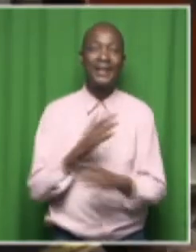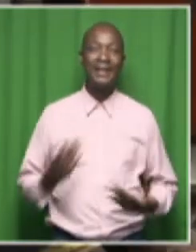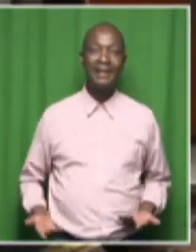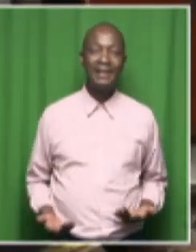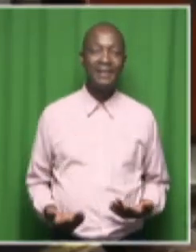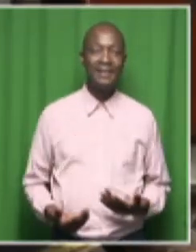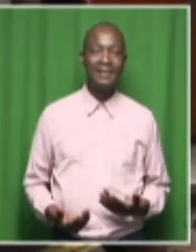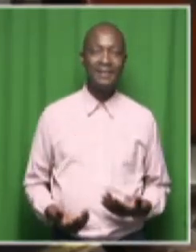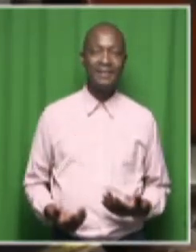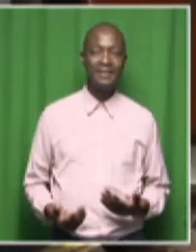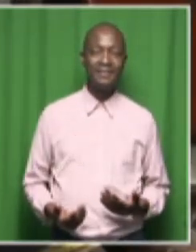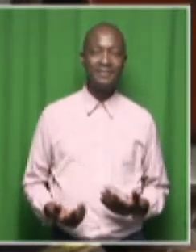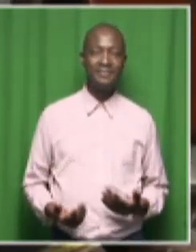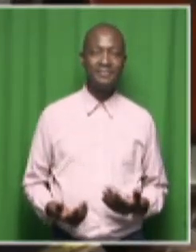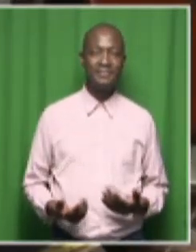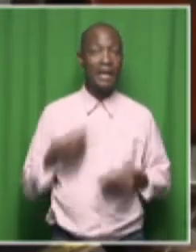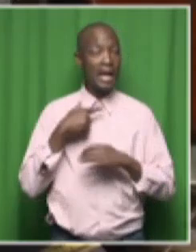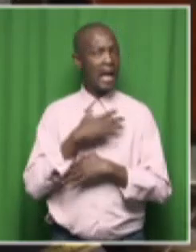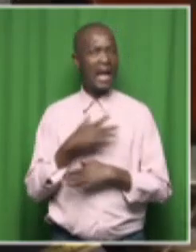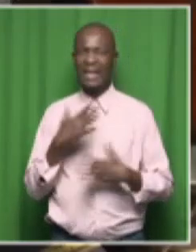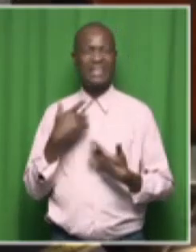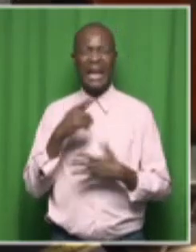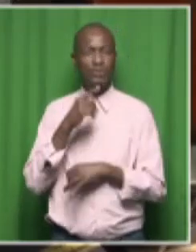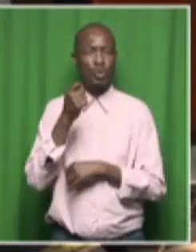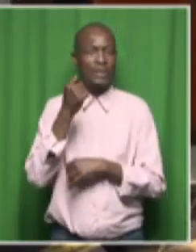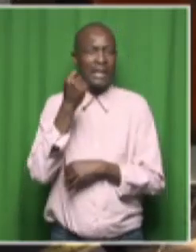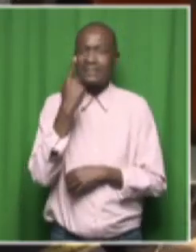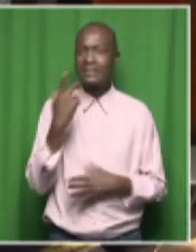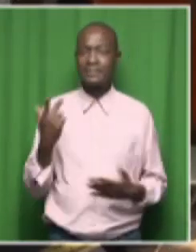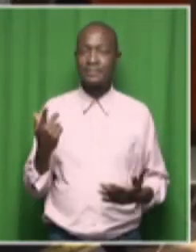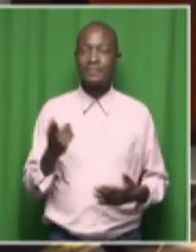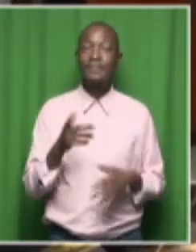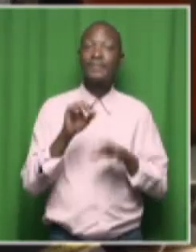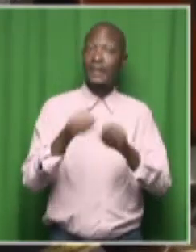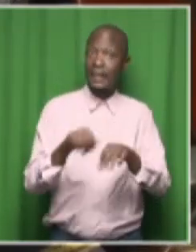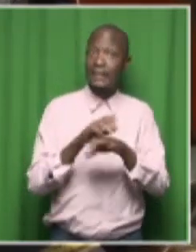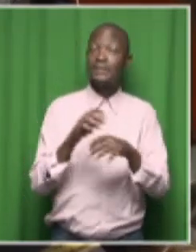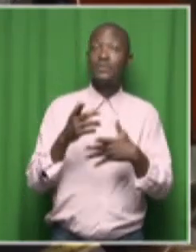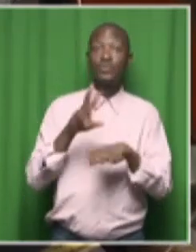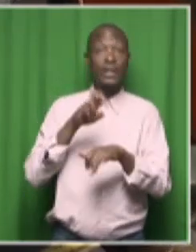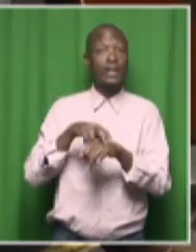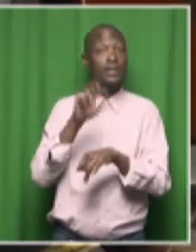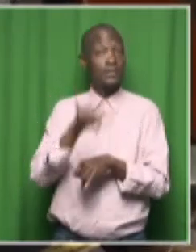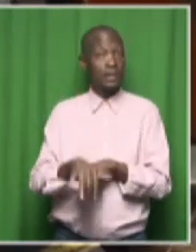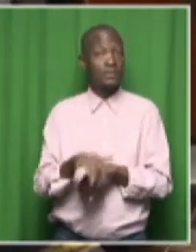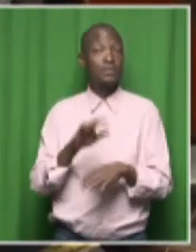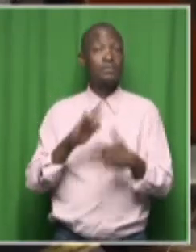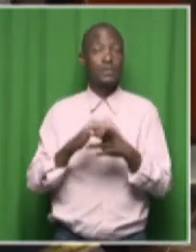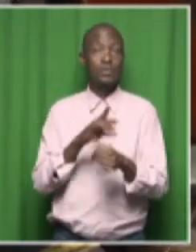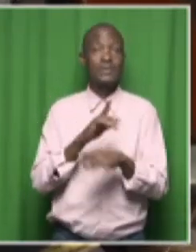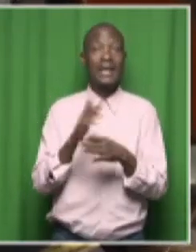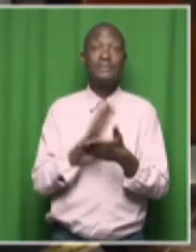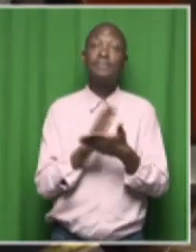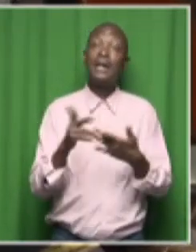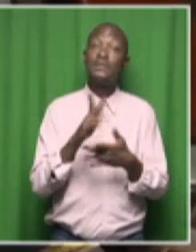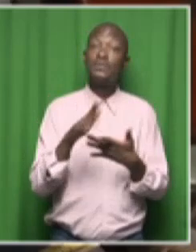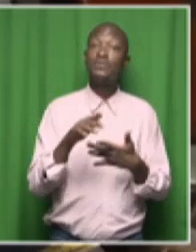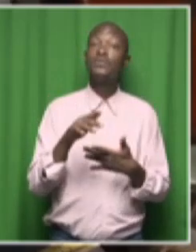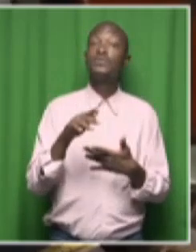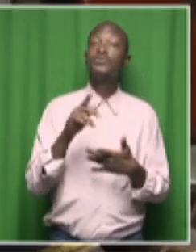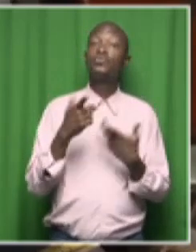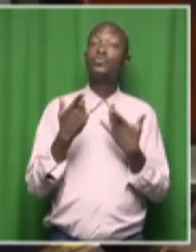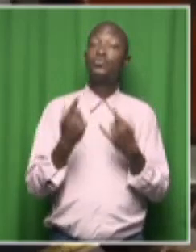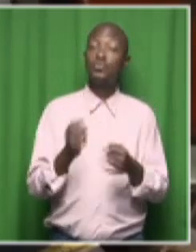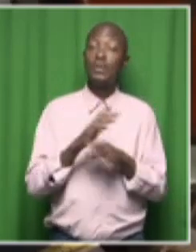Well, I fail to understand this. Yes, we need to, because that's part of the thing that we need to